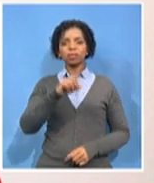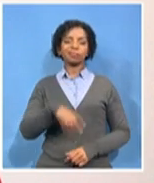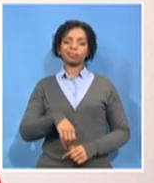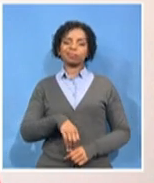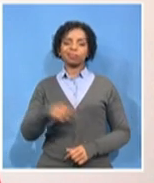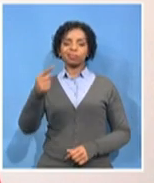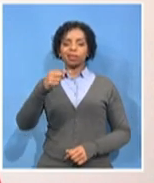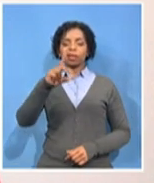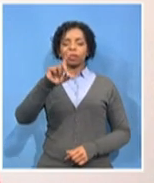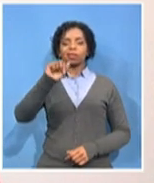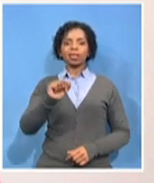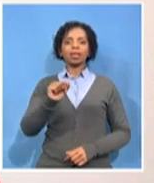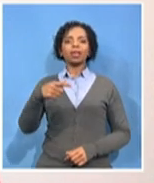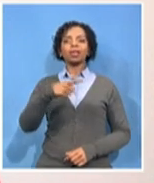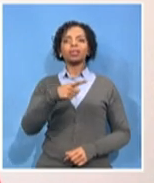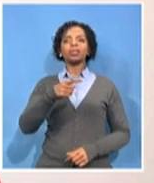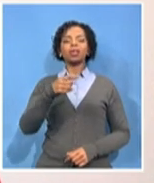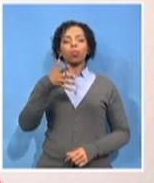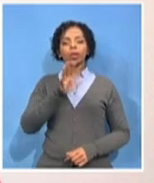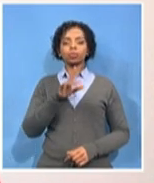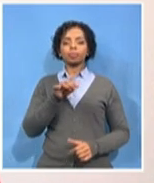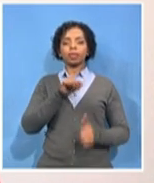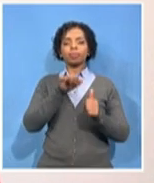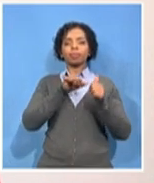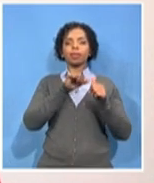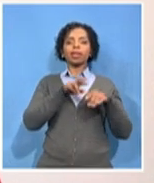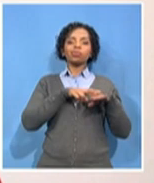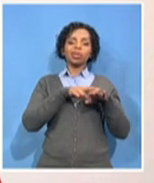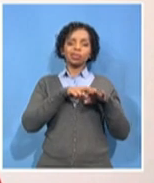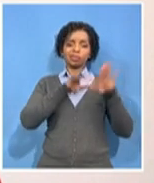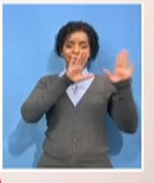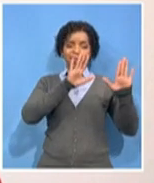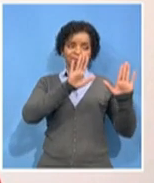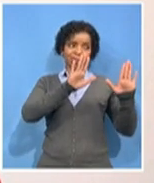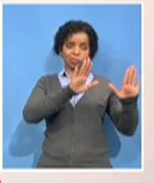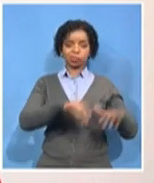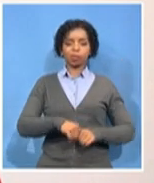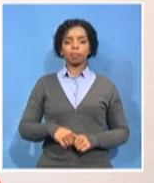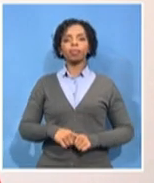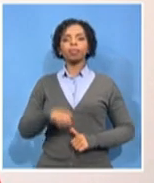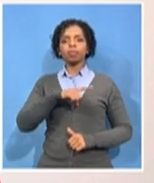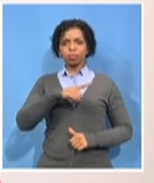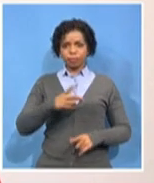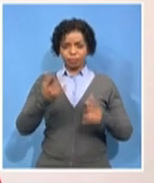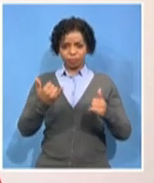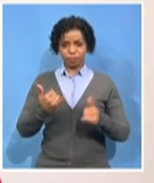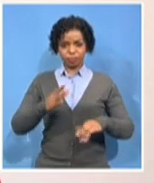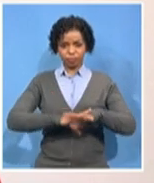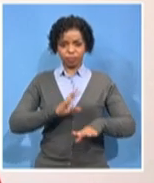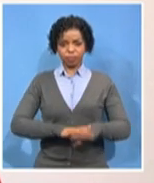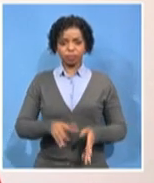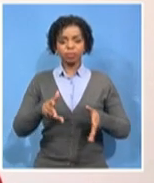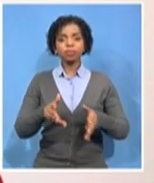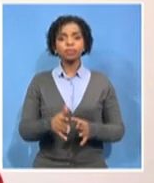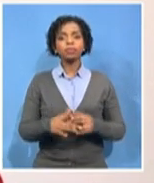it's a frivolous attempt and a waste of time of law enforcement in this country, which could be better spent fighting gender-based violence